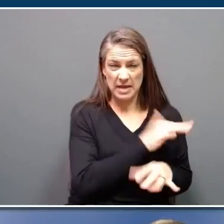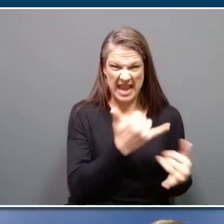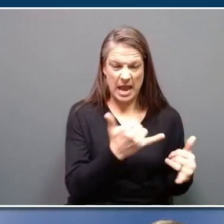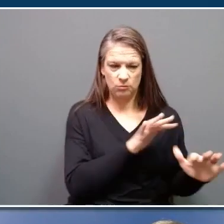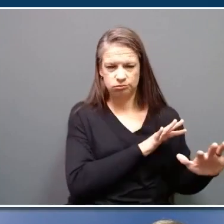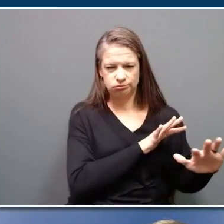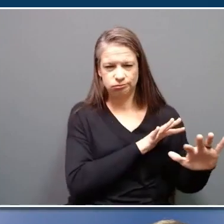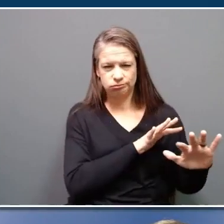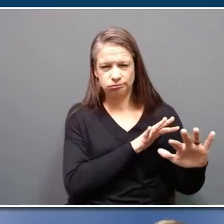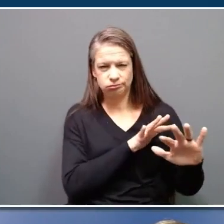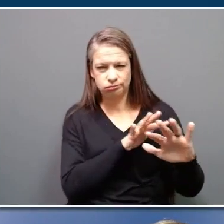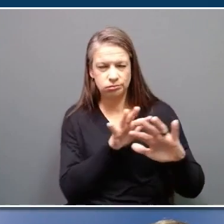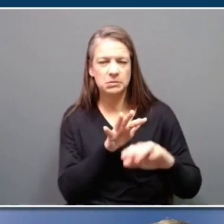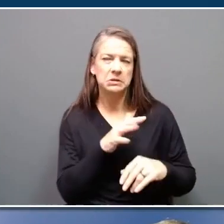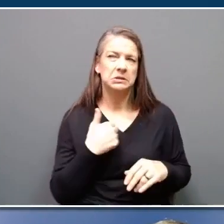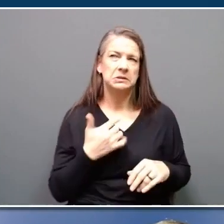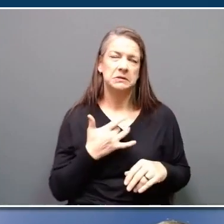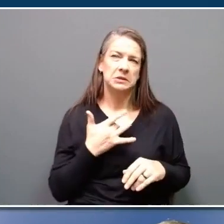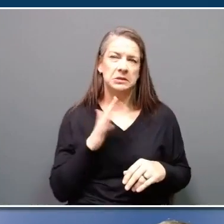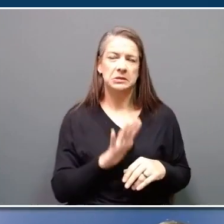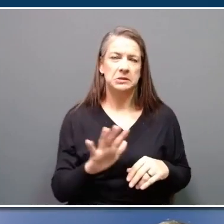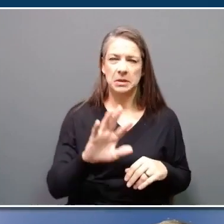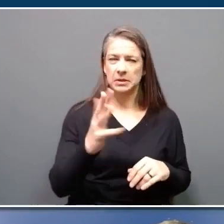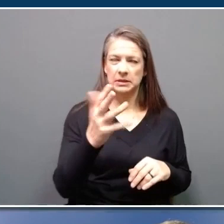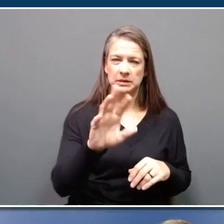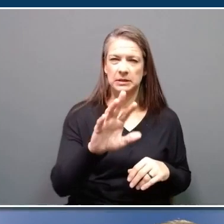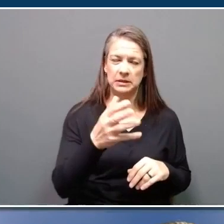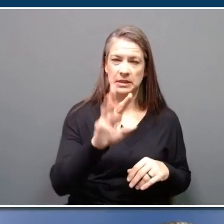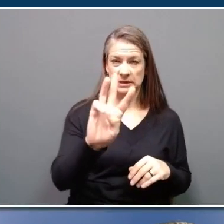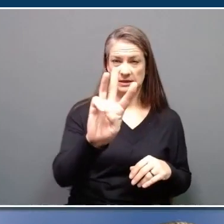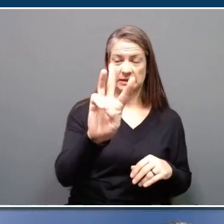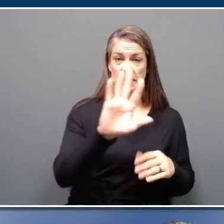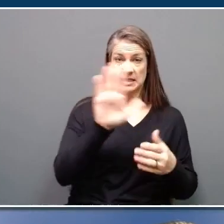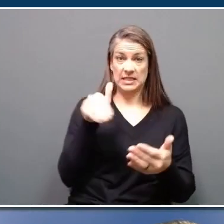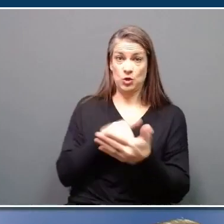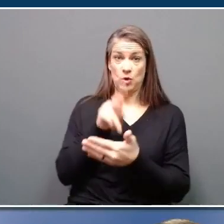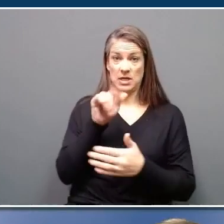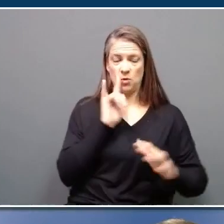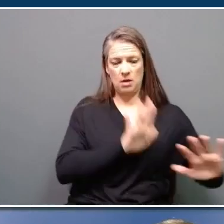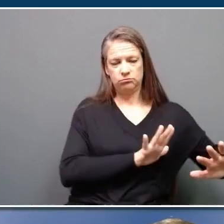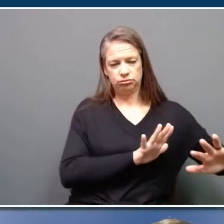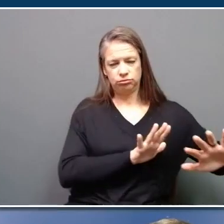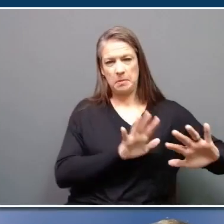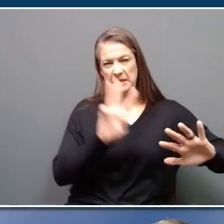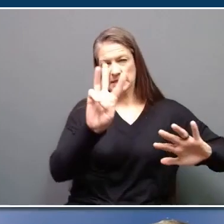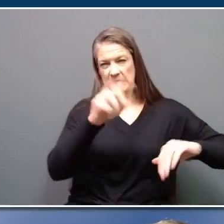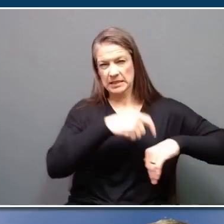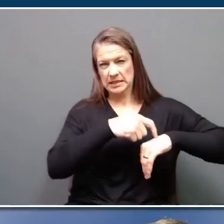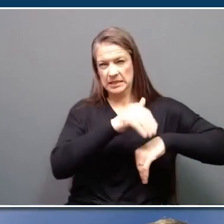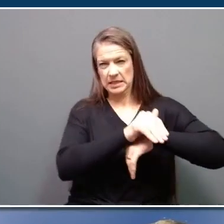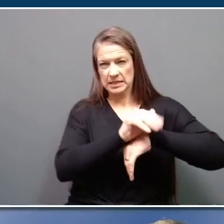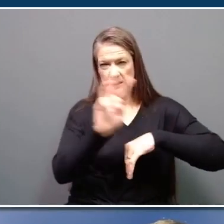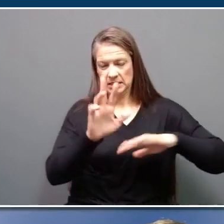hit sometime around 6 in the central Kentucky area. It may hit around the time that people are coming